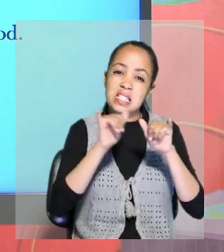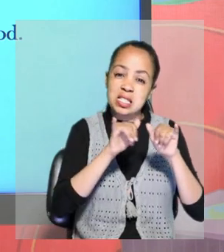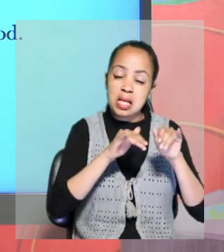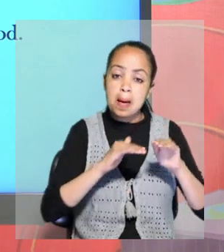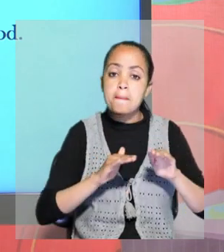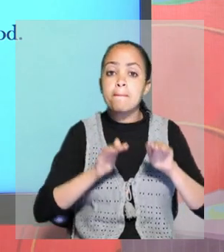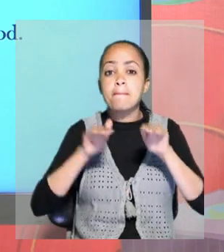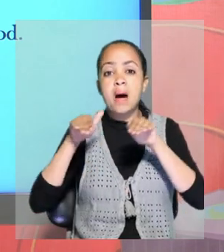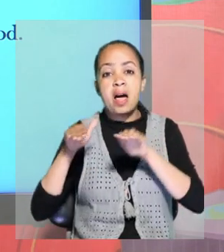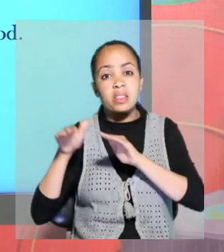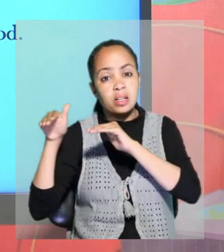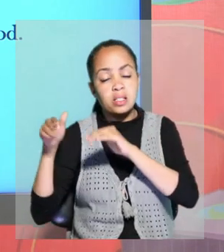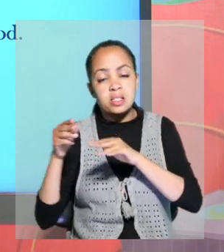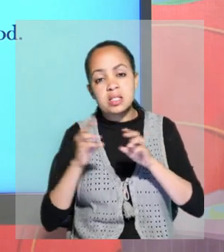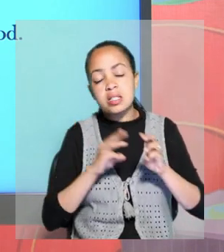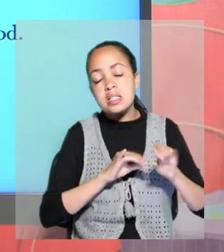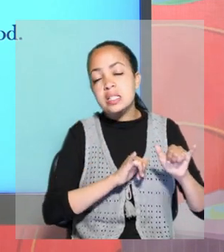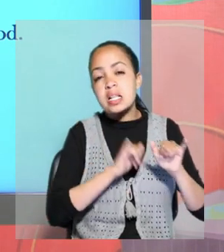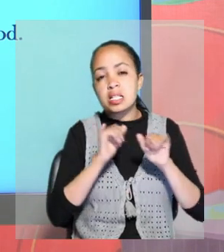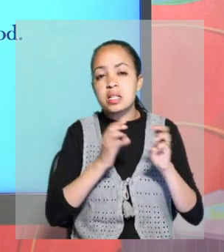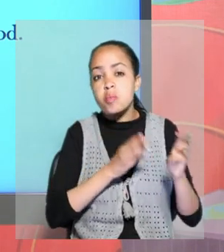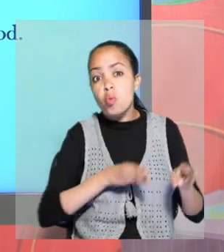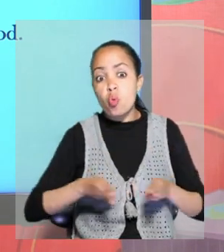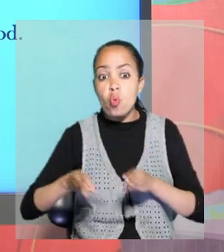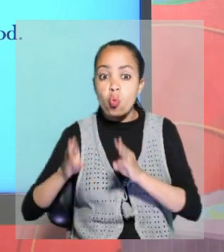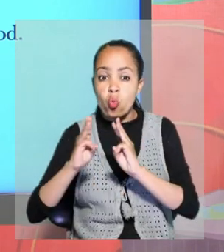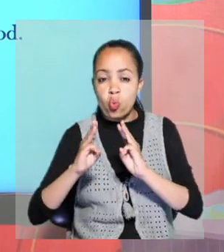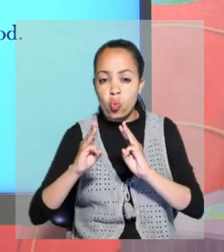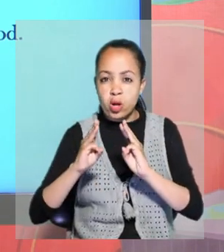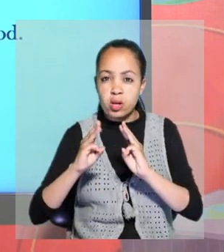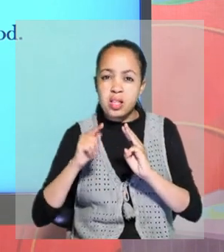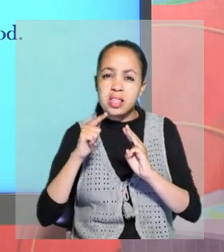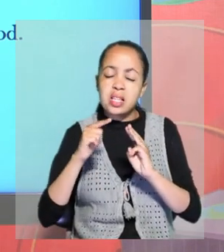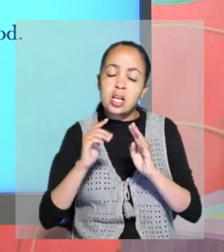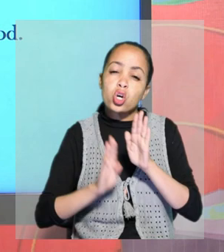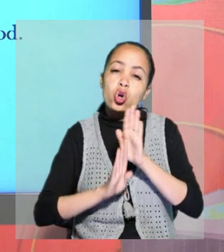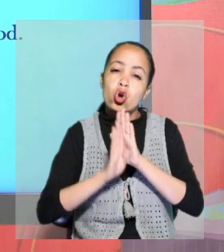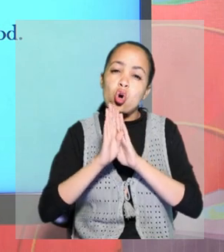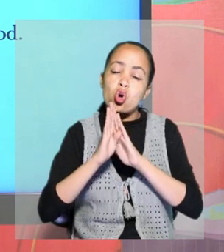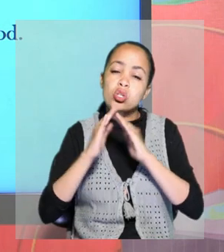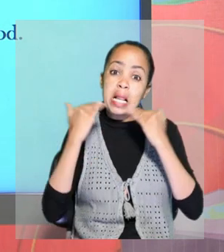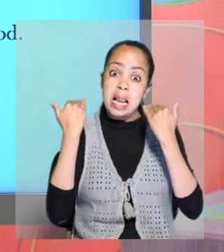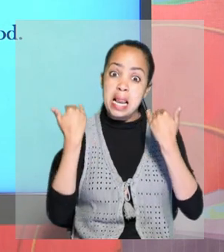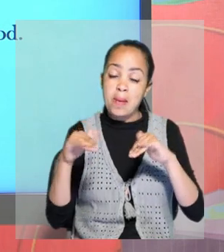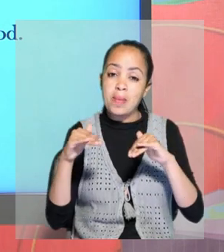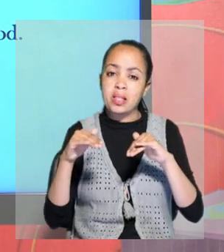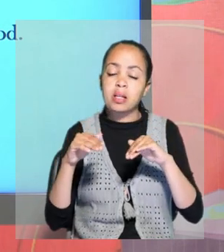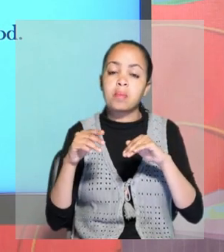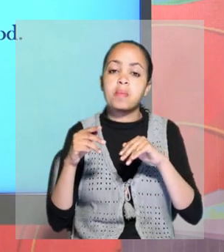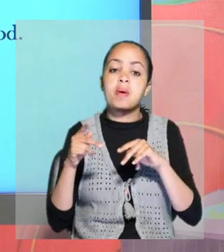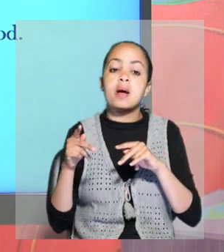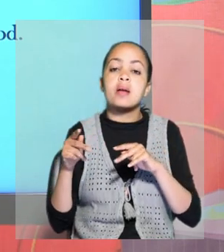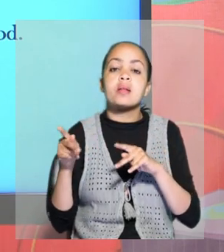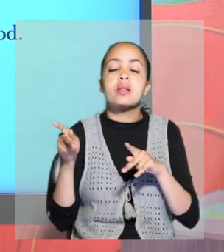again, in the same way, until their growth is limited by environmental resources.